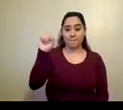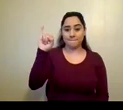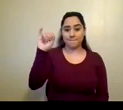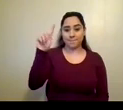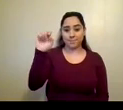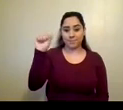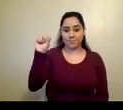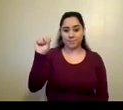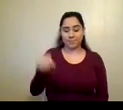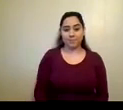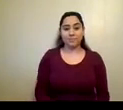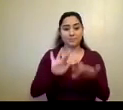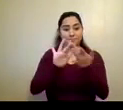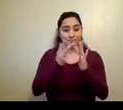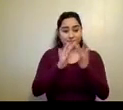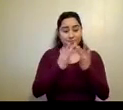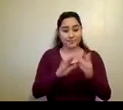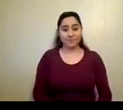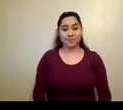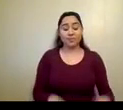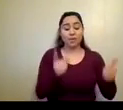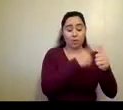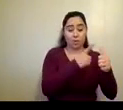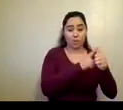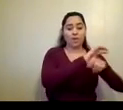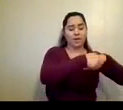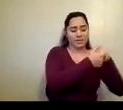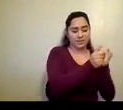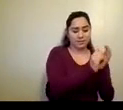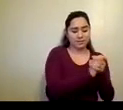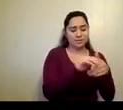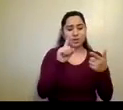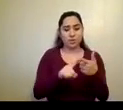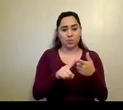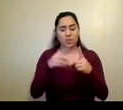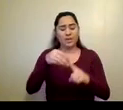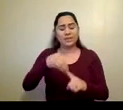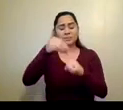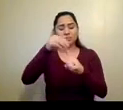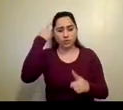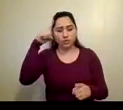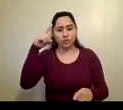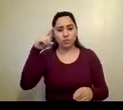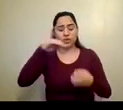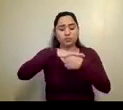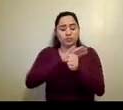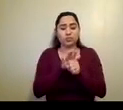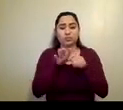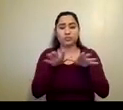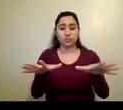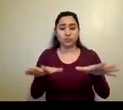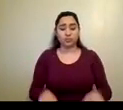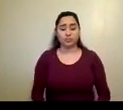one website here for hand washing techniques and one specifically for coronavirus. That is the end